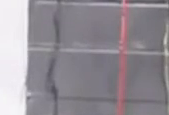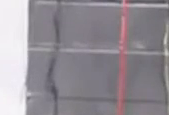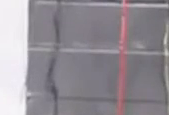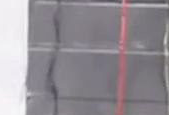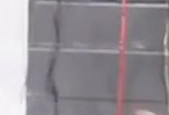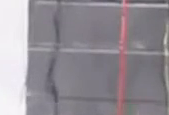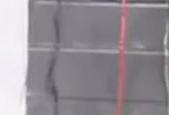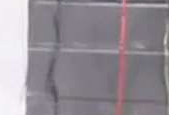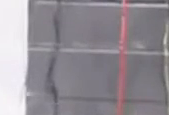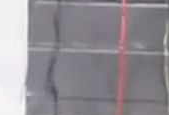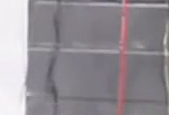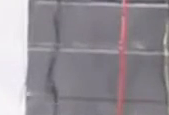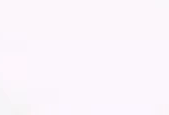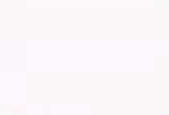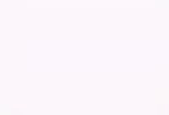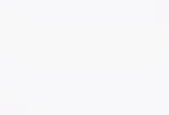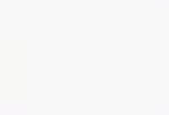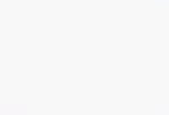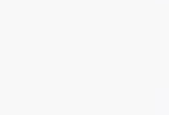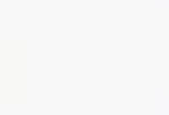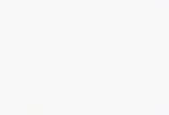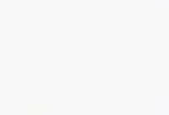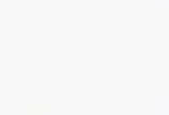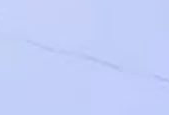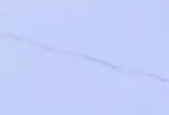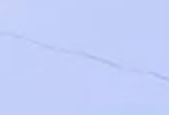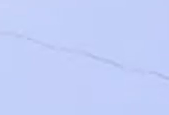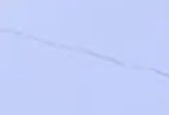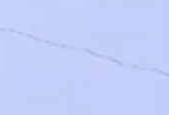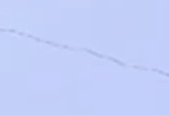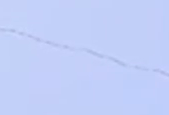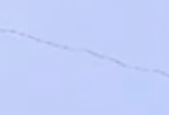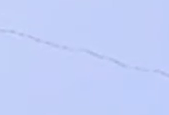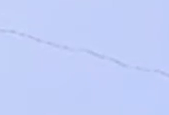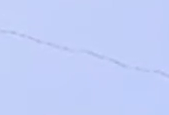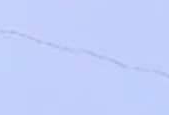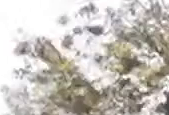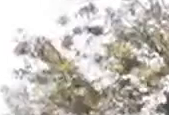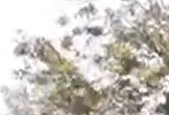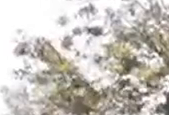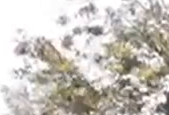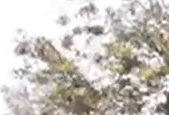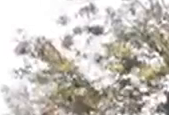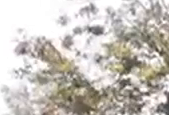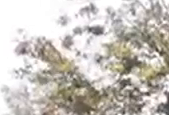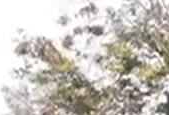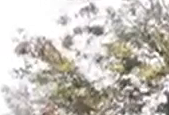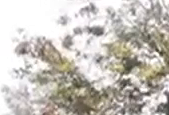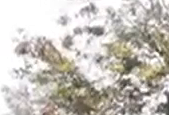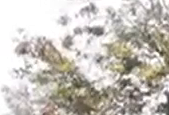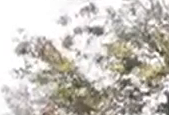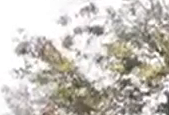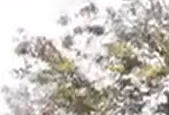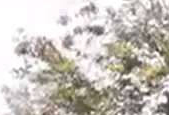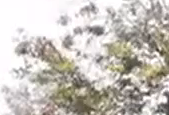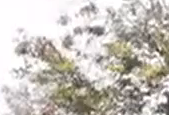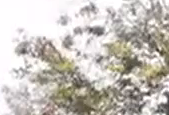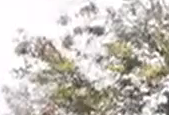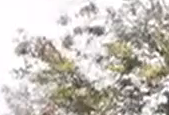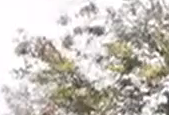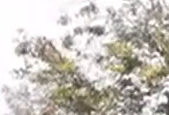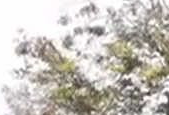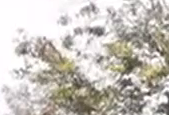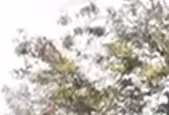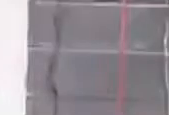kinyesi into electricity. The information communication technology student further explains the power production process. The